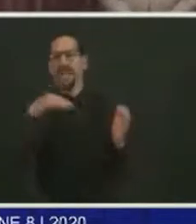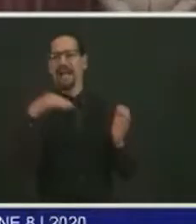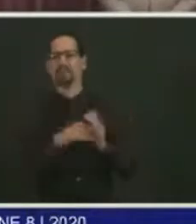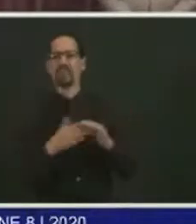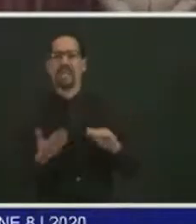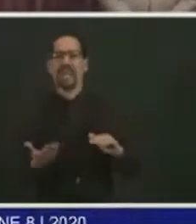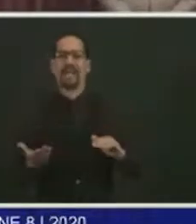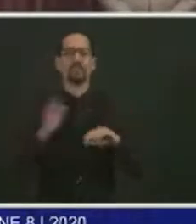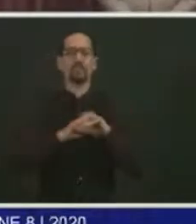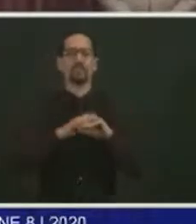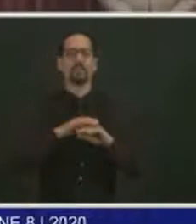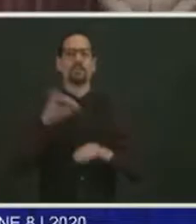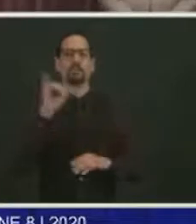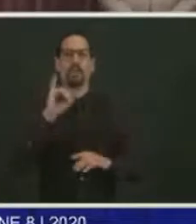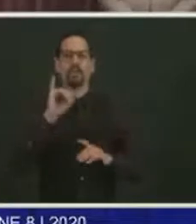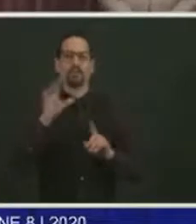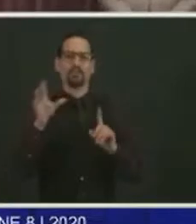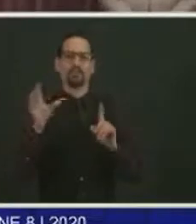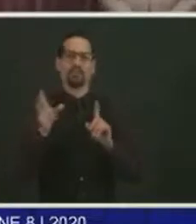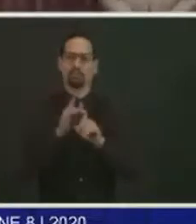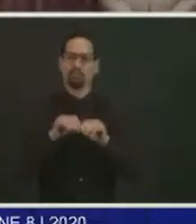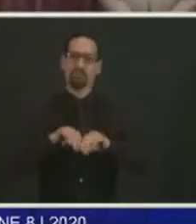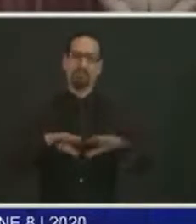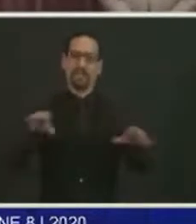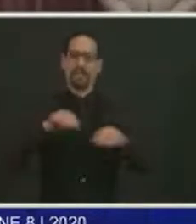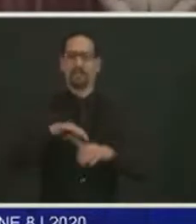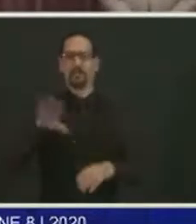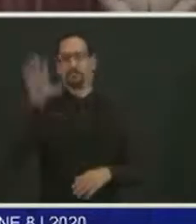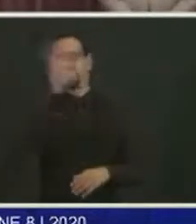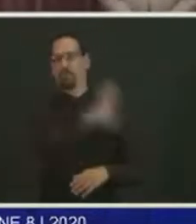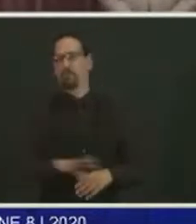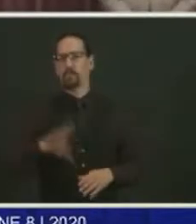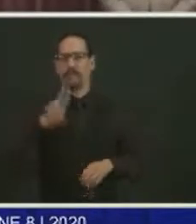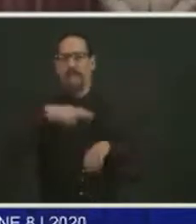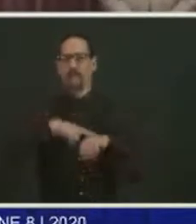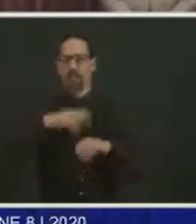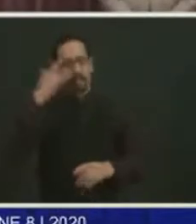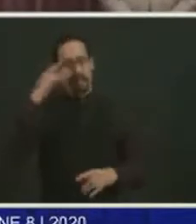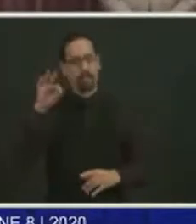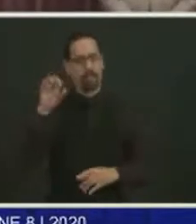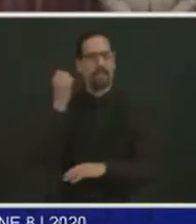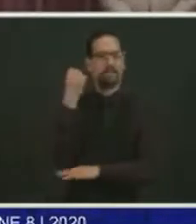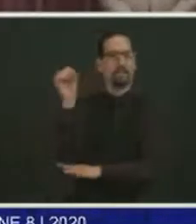nationally as a result of these demonstrations. In that case,